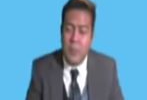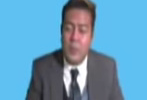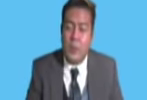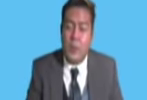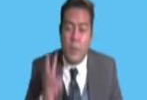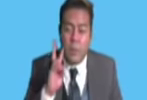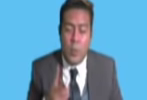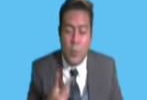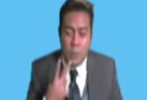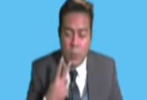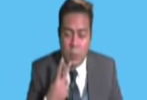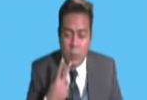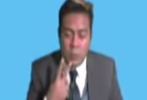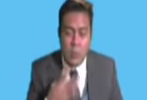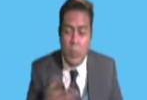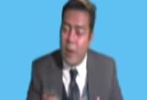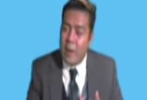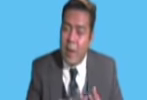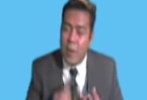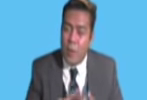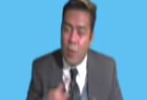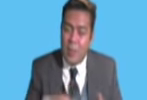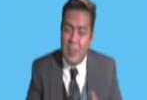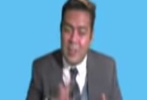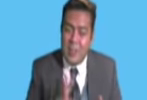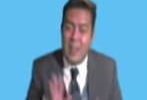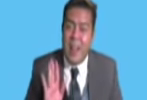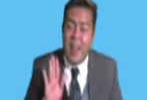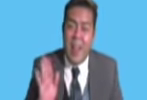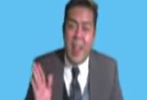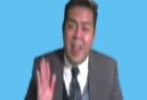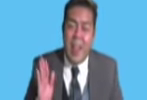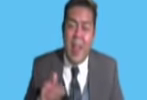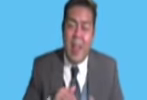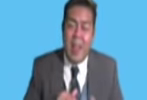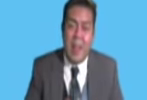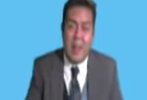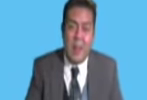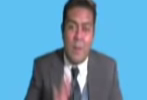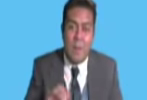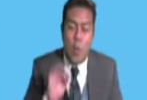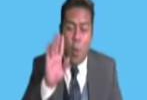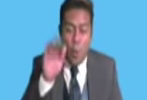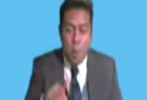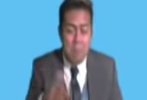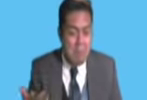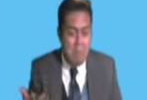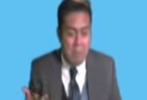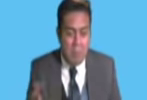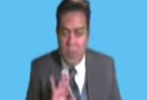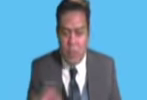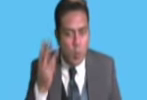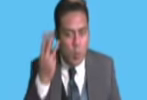Vodafone or any other information for the TC Winston Help for Home Initiative Rehabilitation Program is not with the